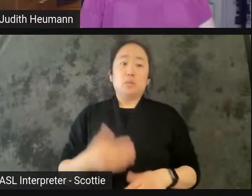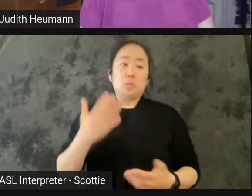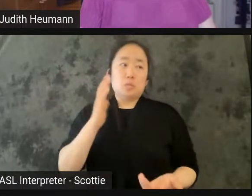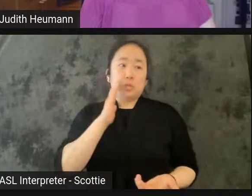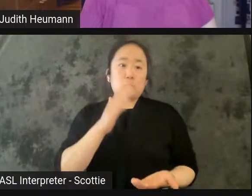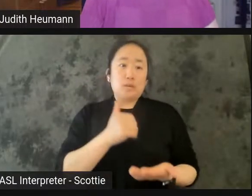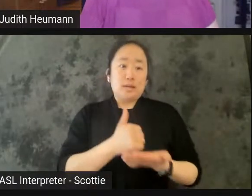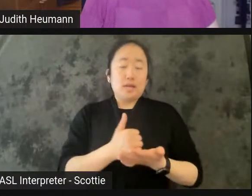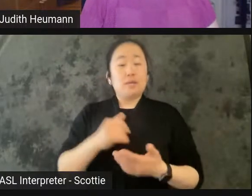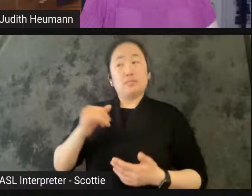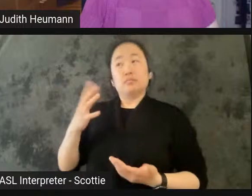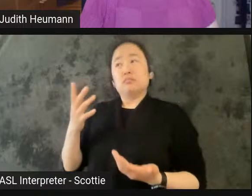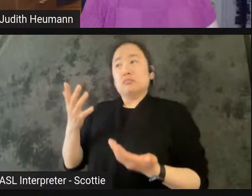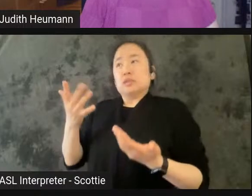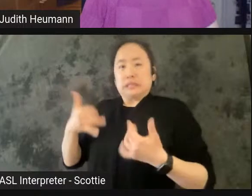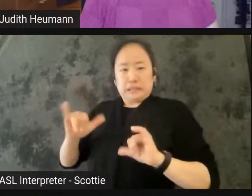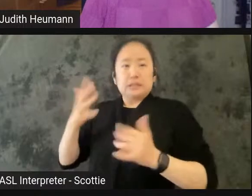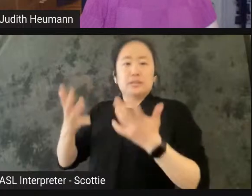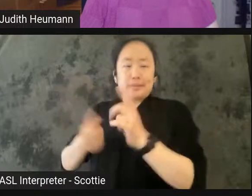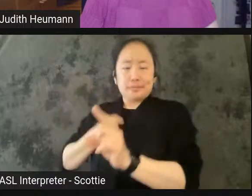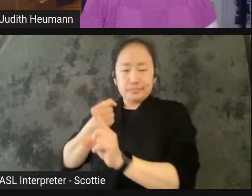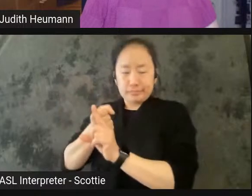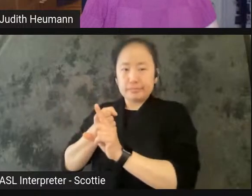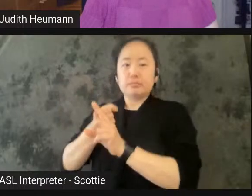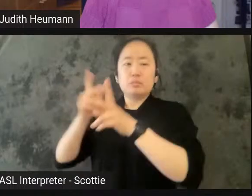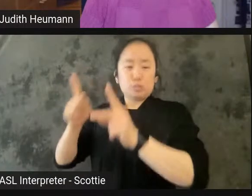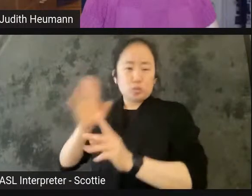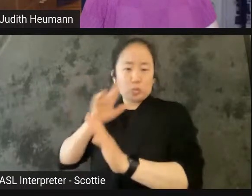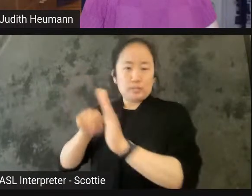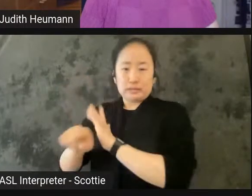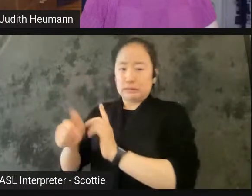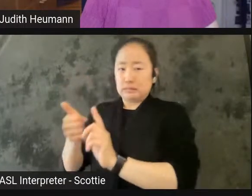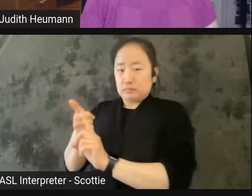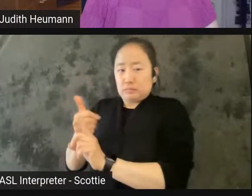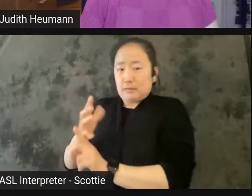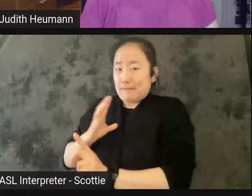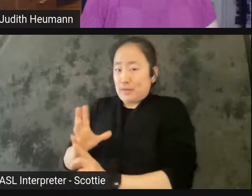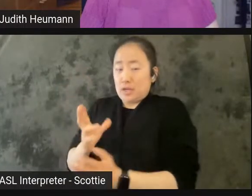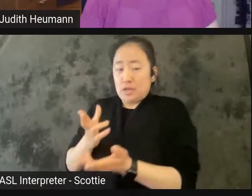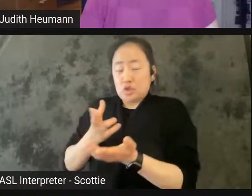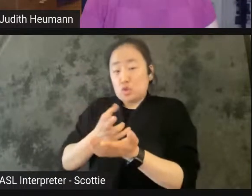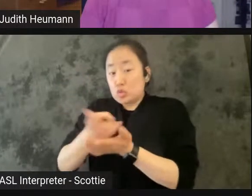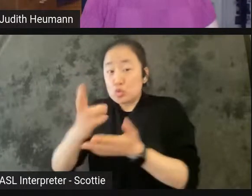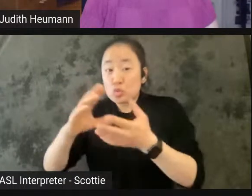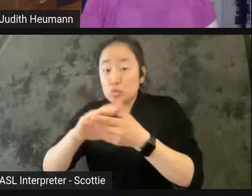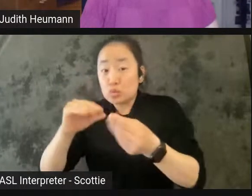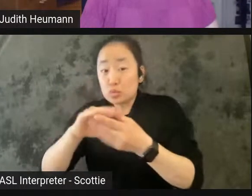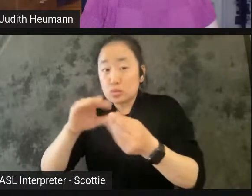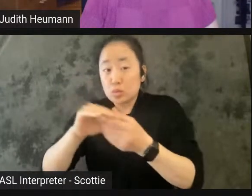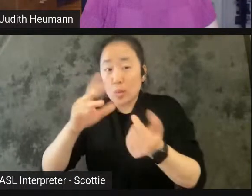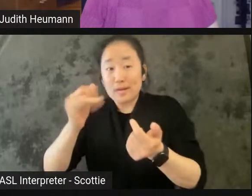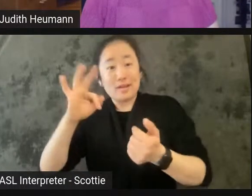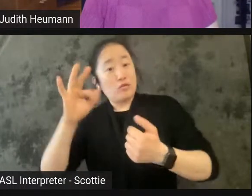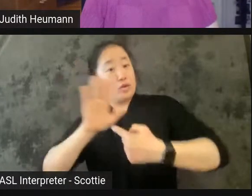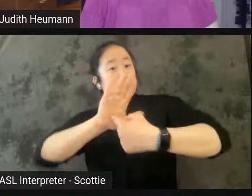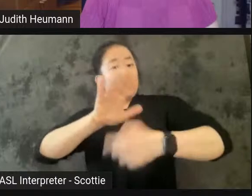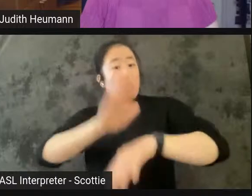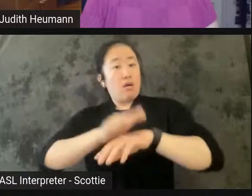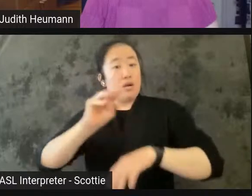story. But in fact, because there is such little appropriate